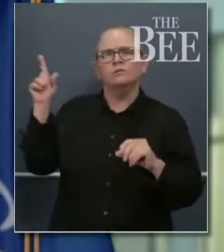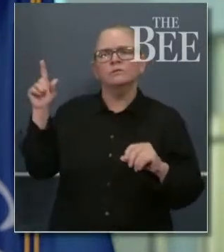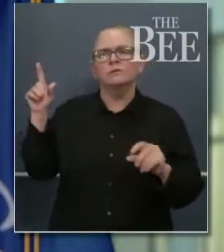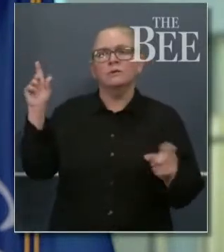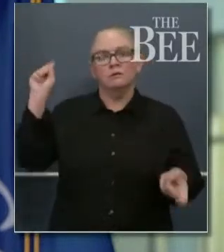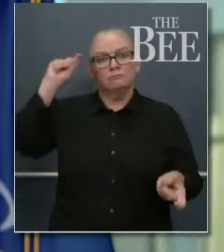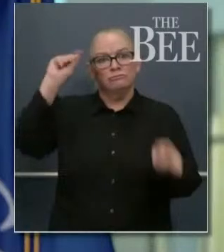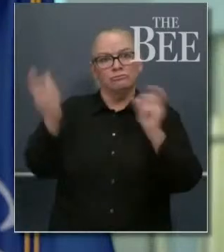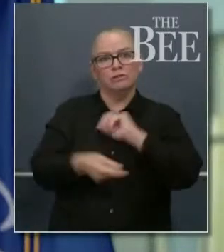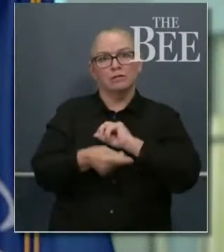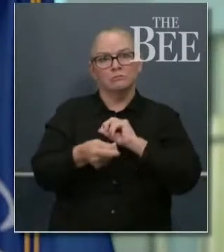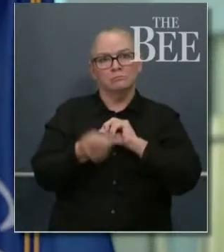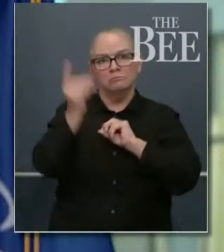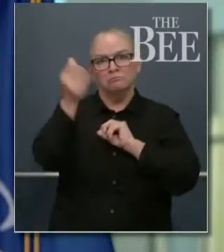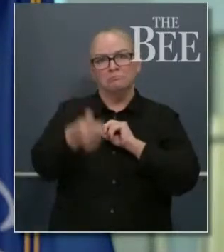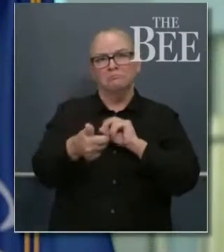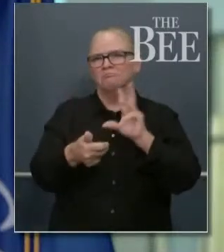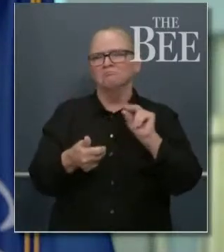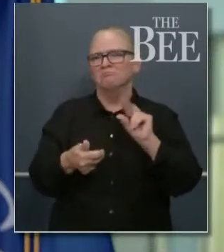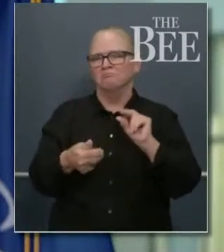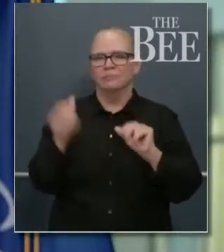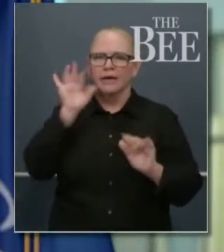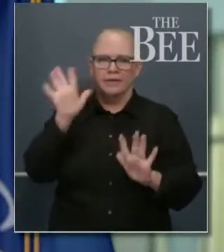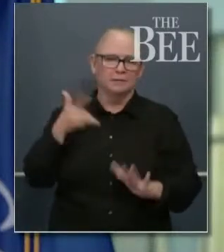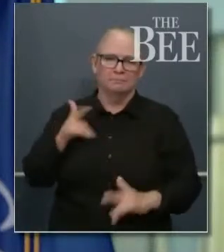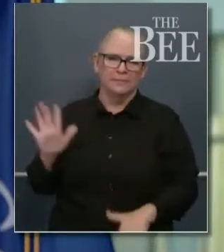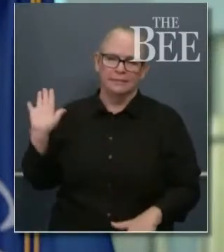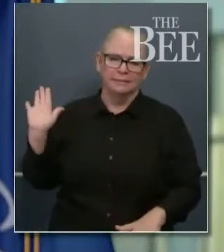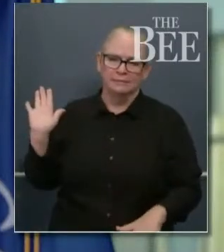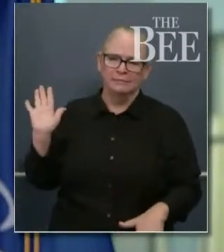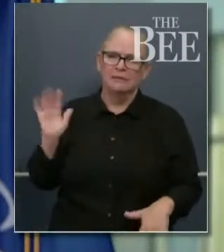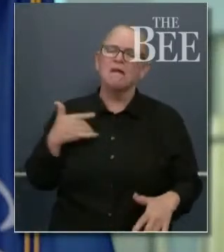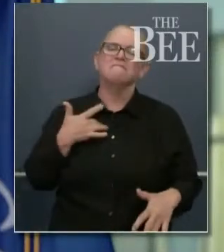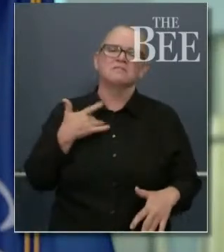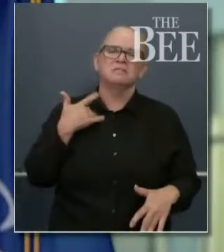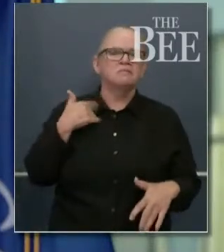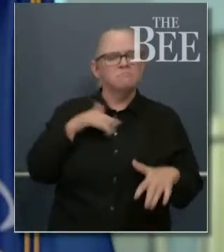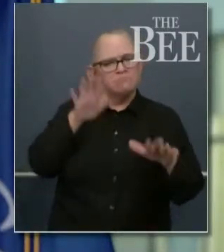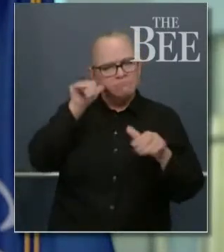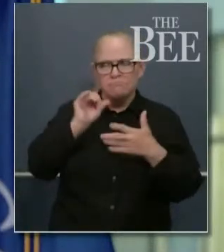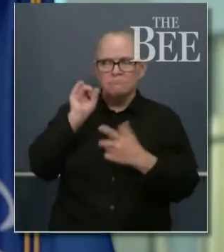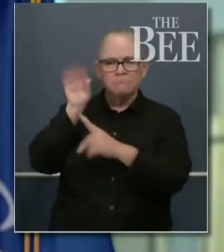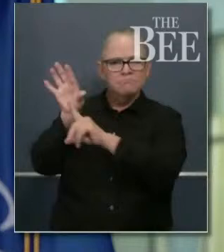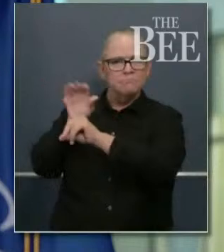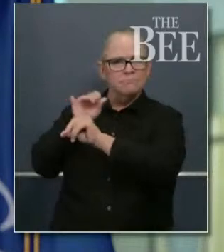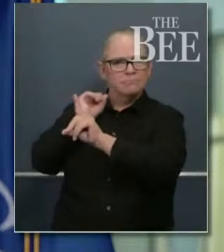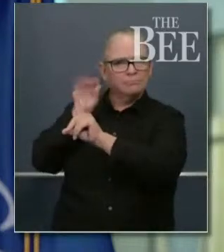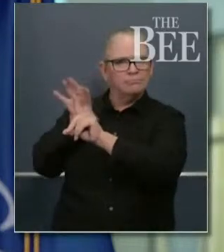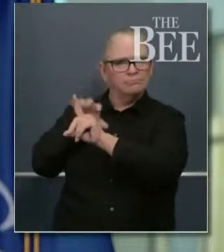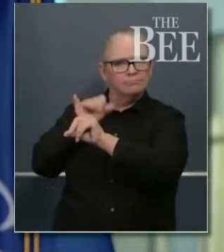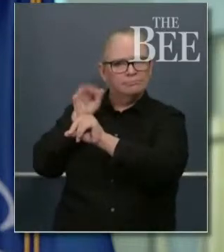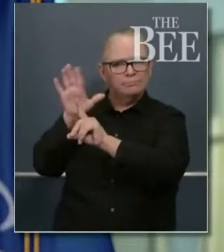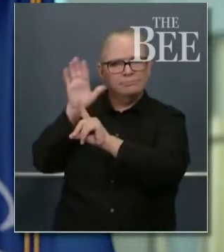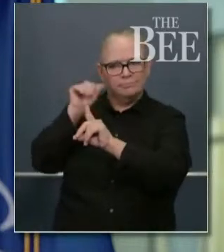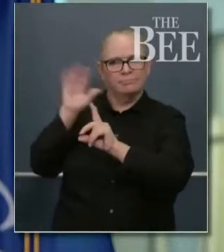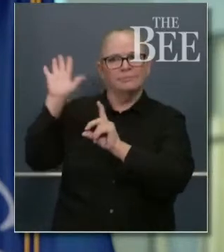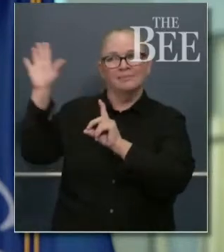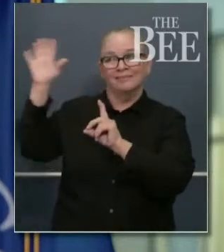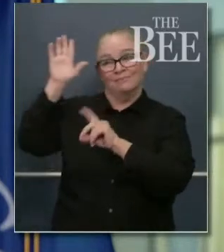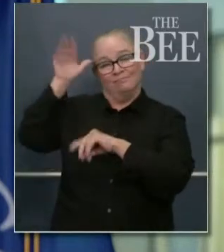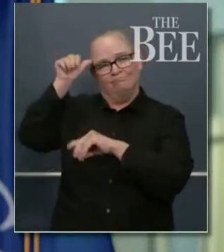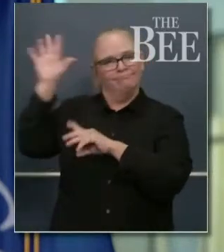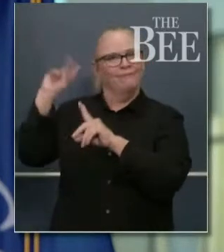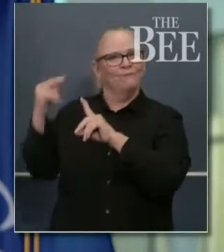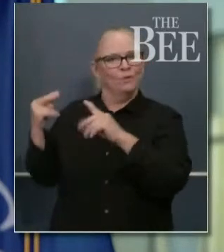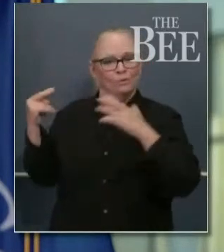I do not. And so we'll continue to be stubborn. I imagine he will be as well in his point of view. But as I